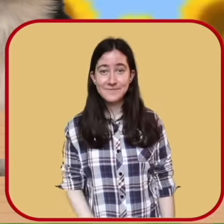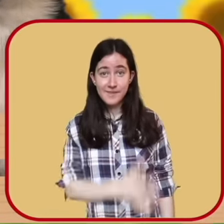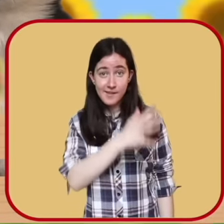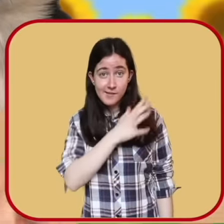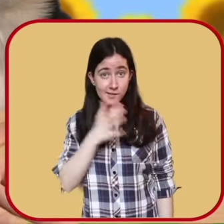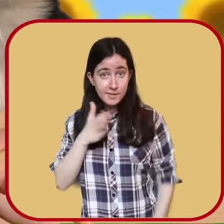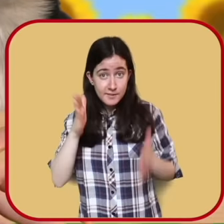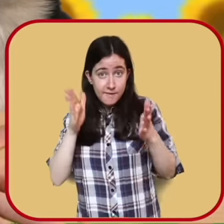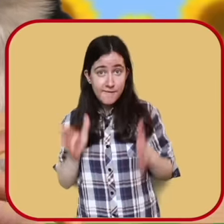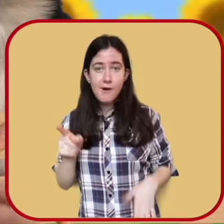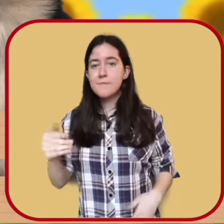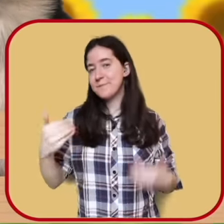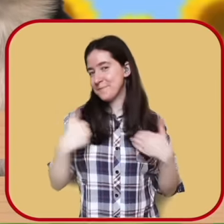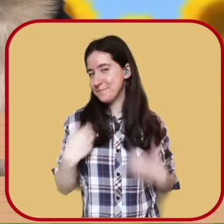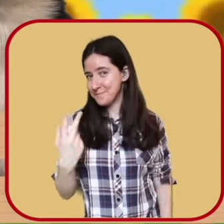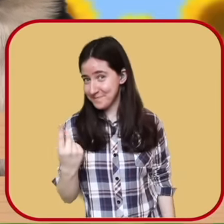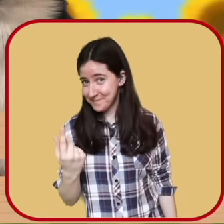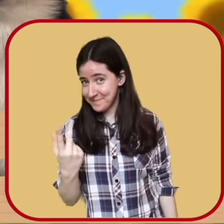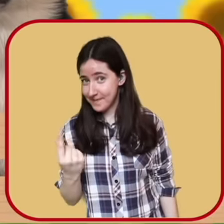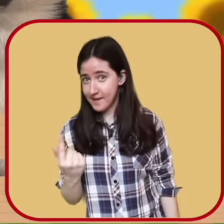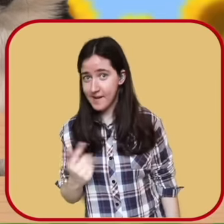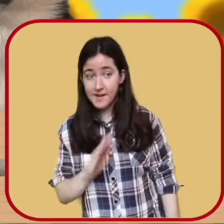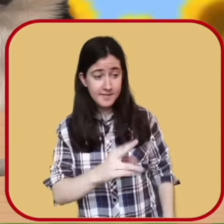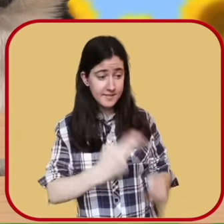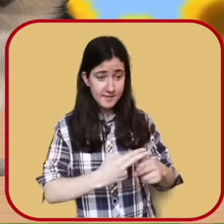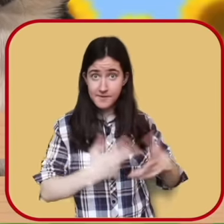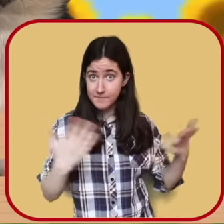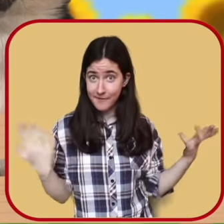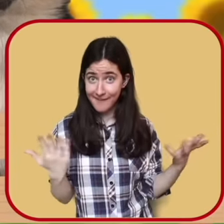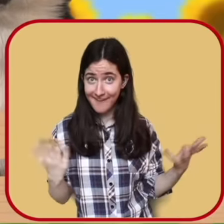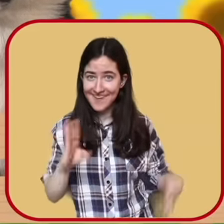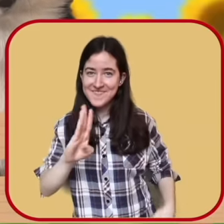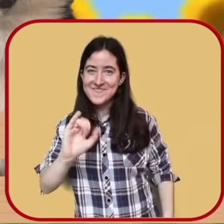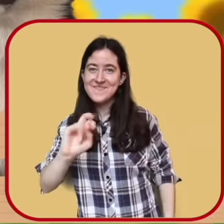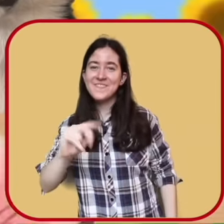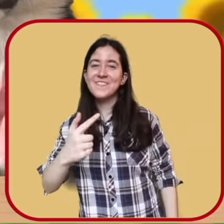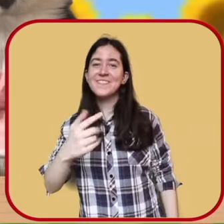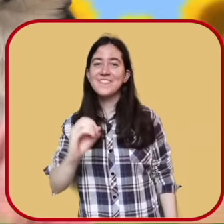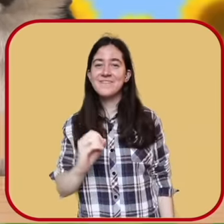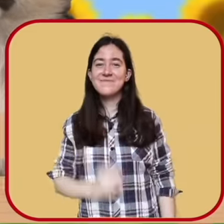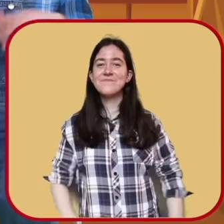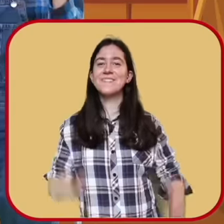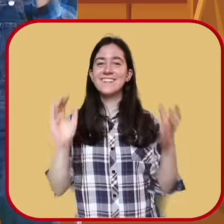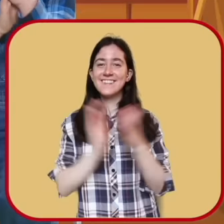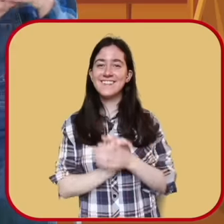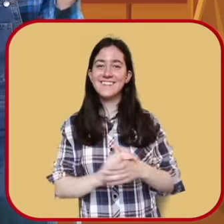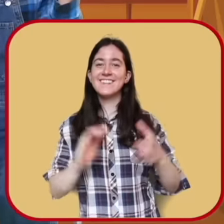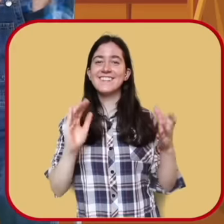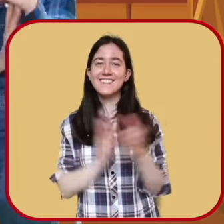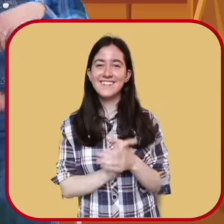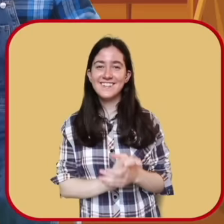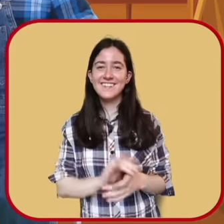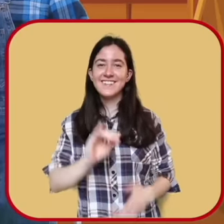Oh, there was a farmer, had a dog, and Bingo was his name. Oh,